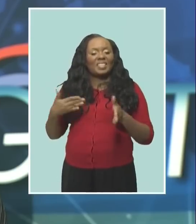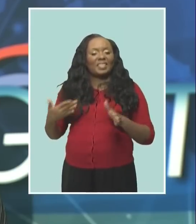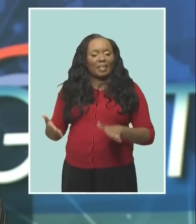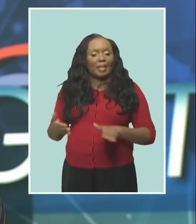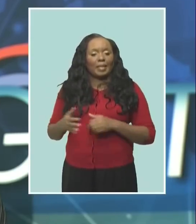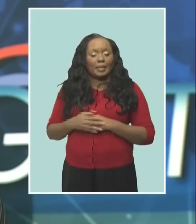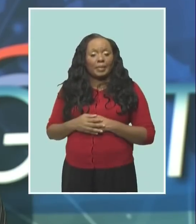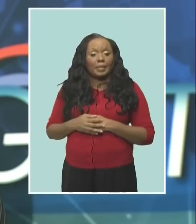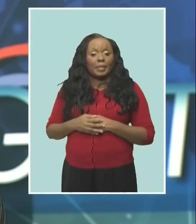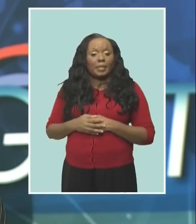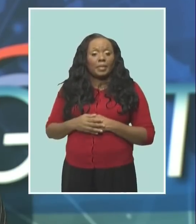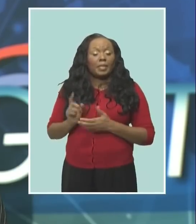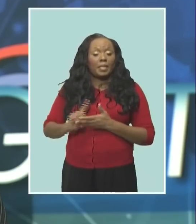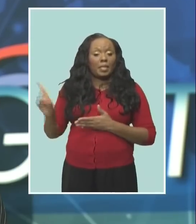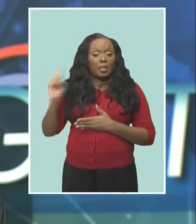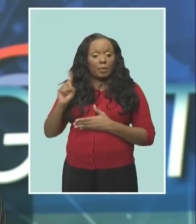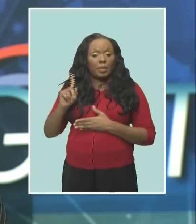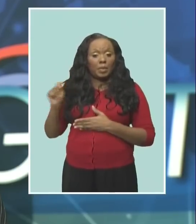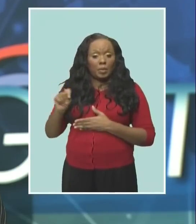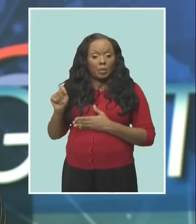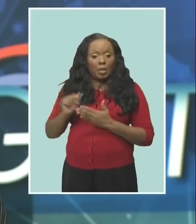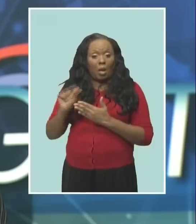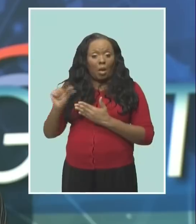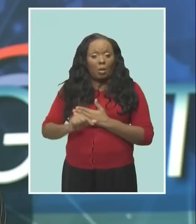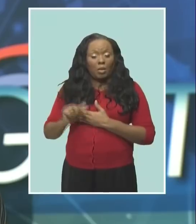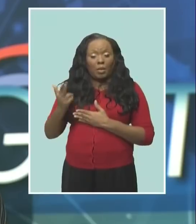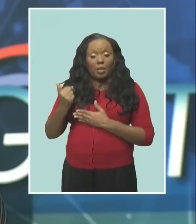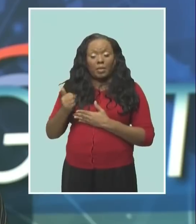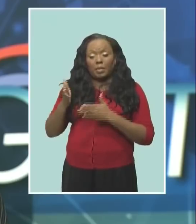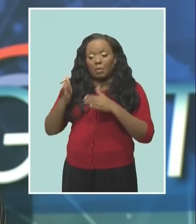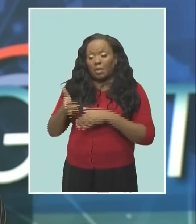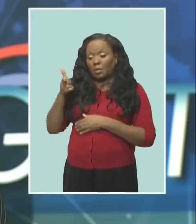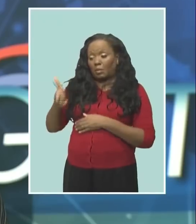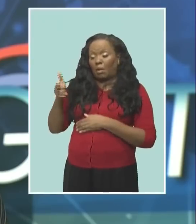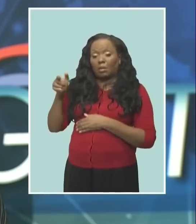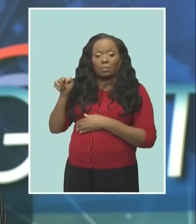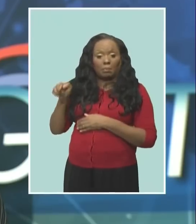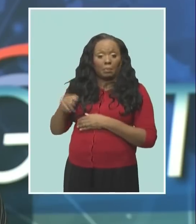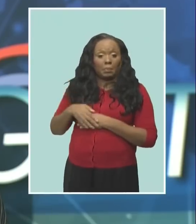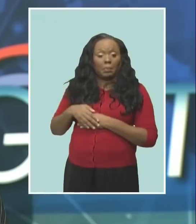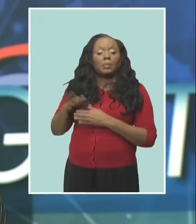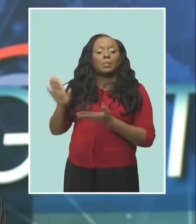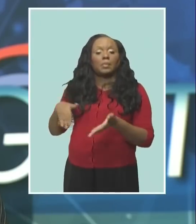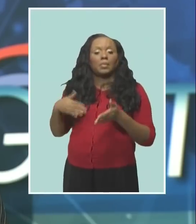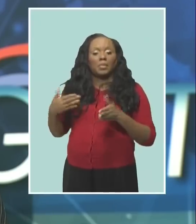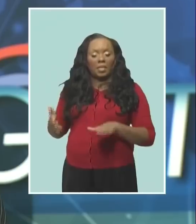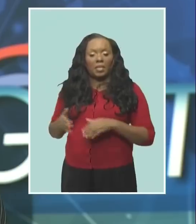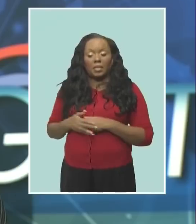on Tuesday, August 13th, has died. He had been at the Queen Elizabeth Hospital